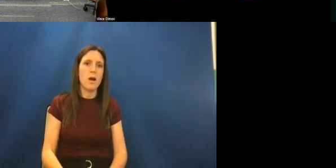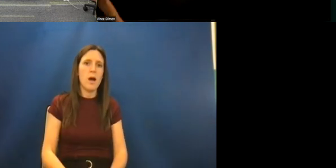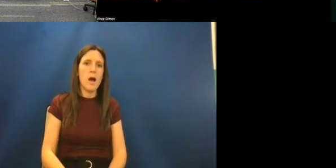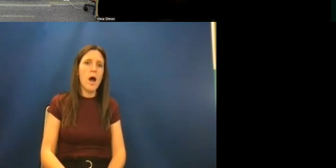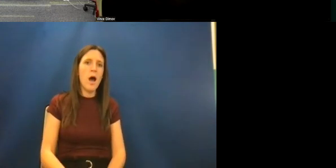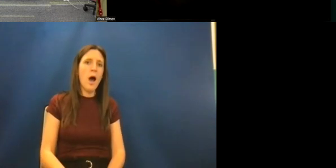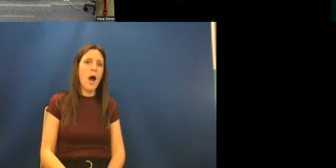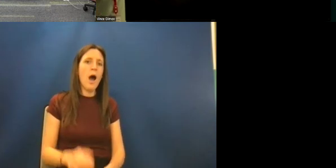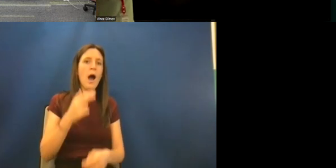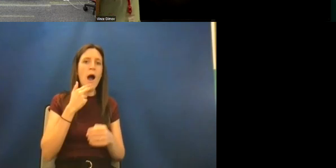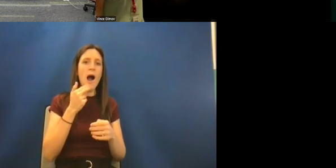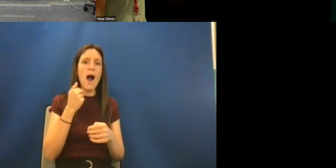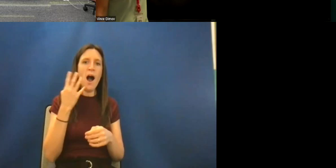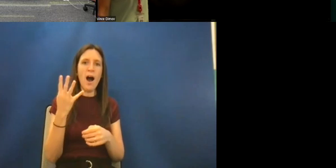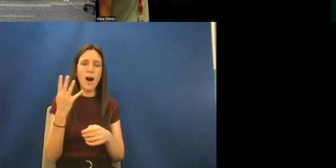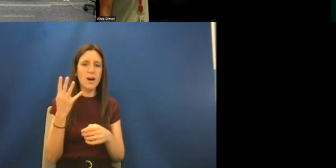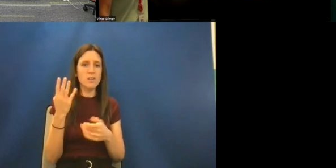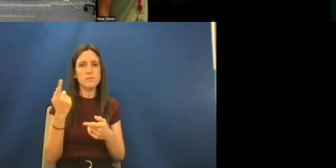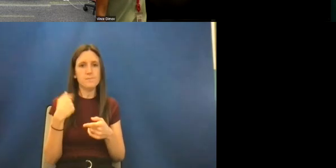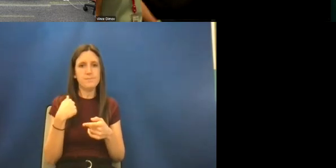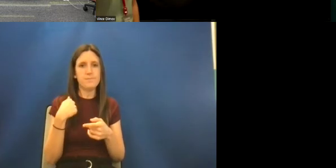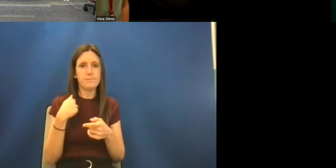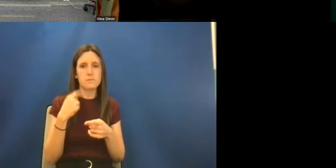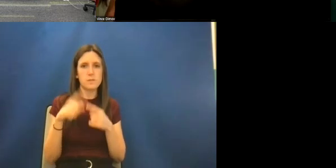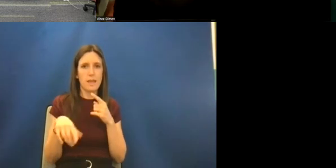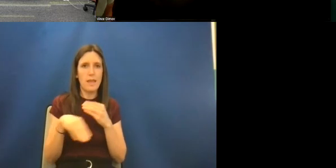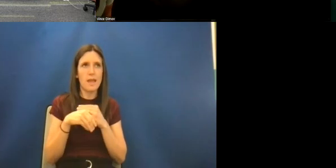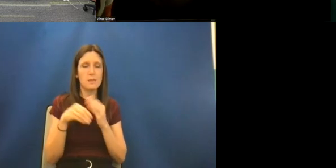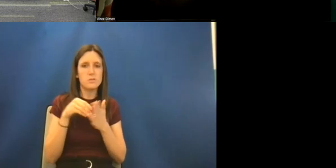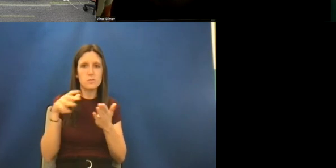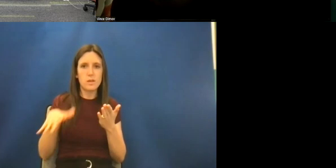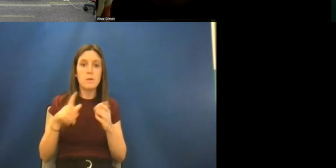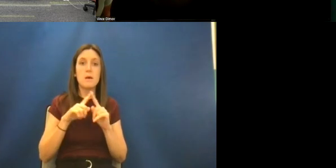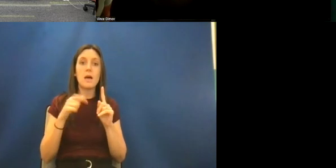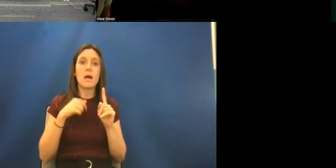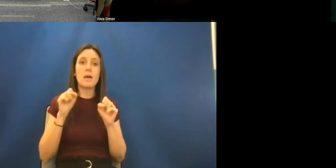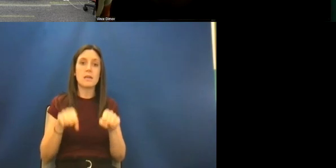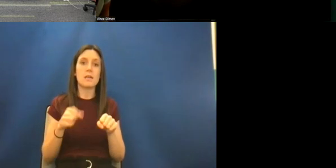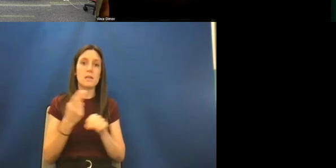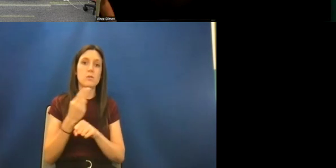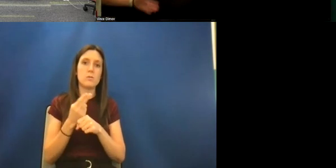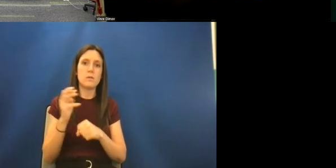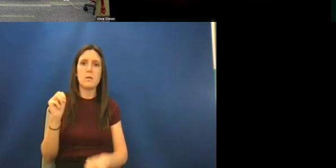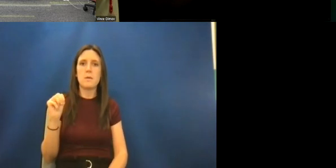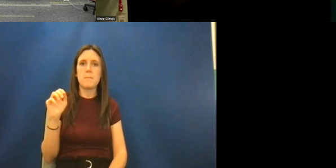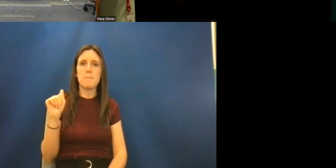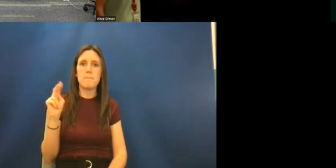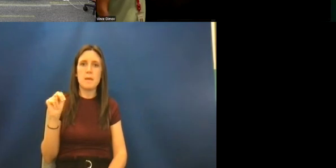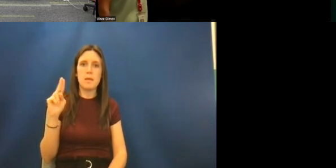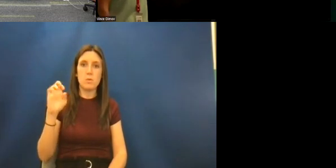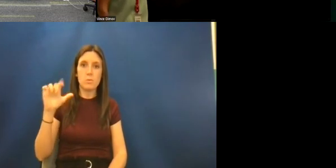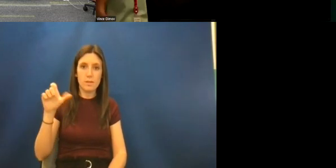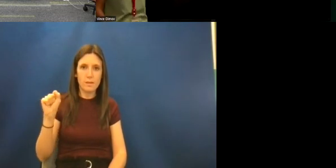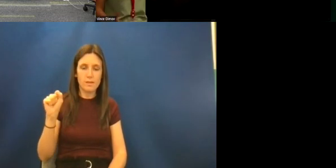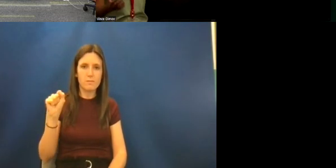see there's one with only 4, so I couldn't fit in one of the students, but I could click on manually, and I can select who I want to